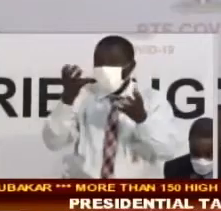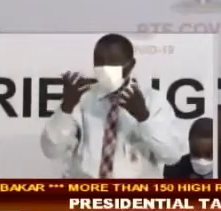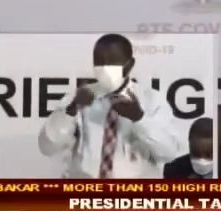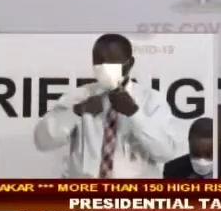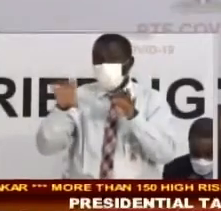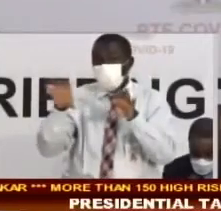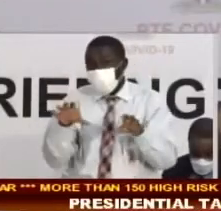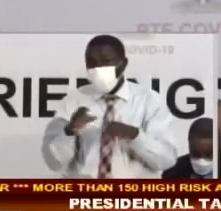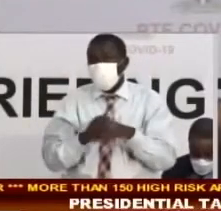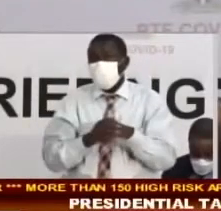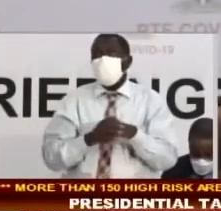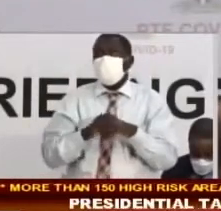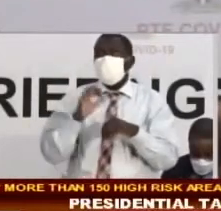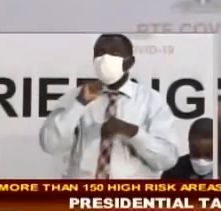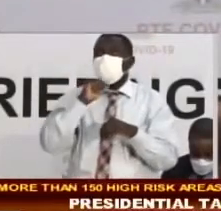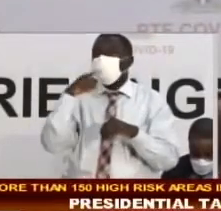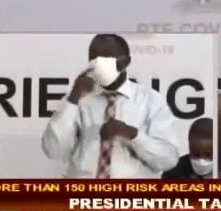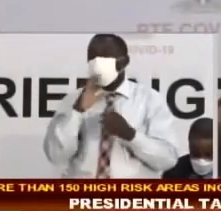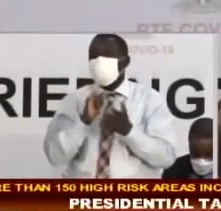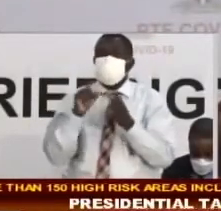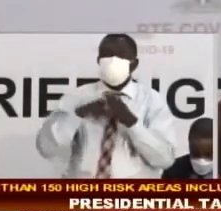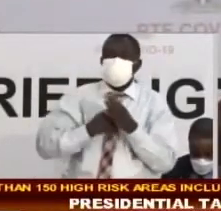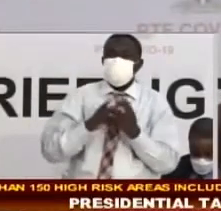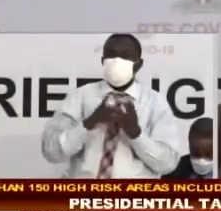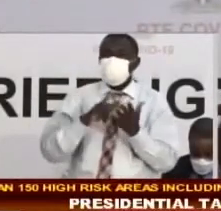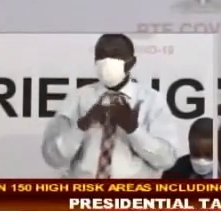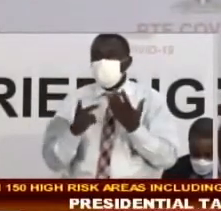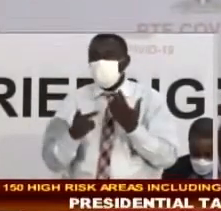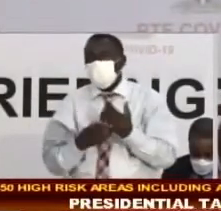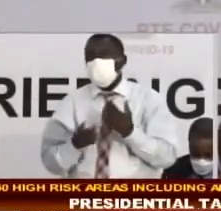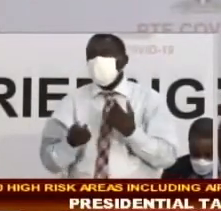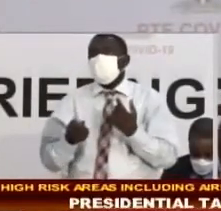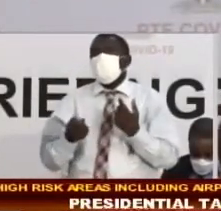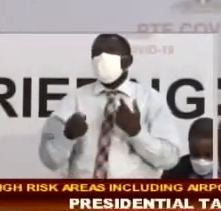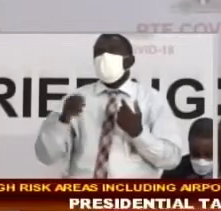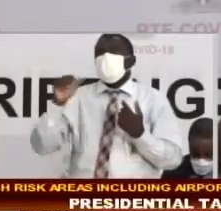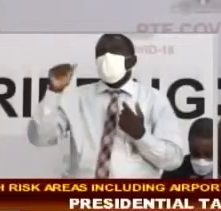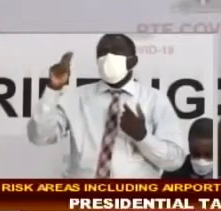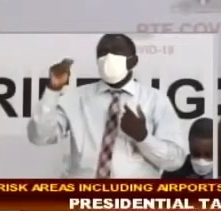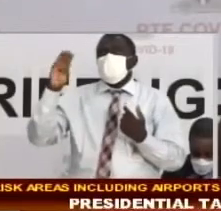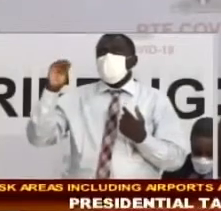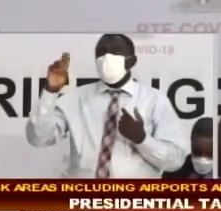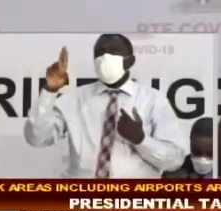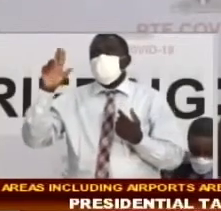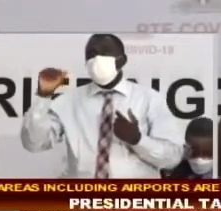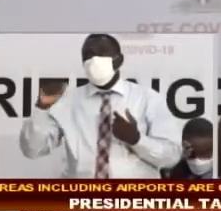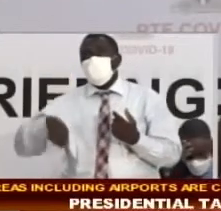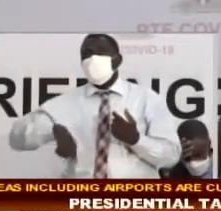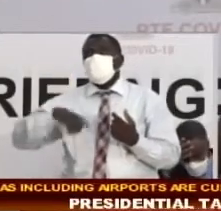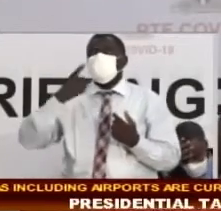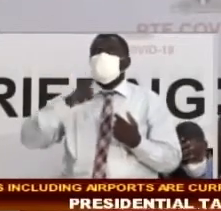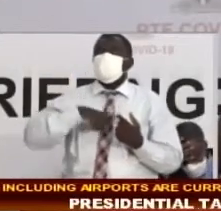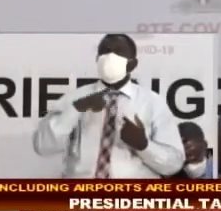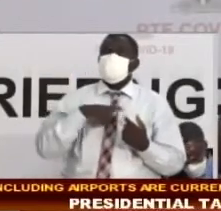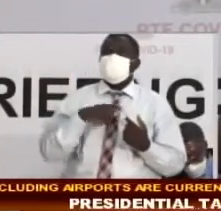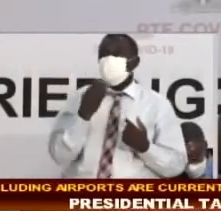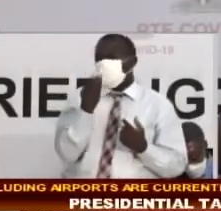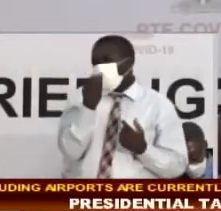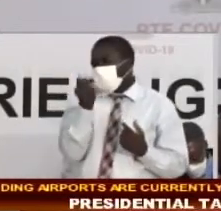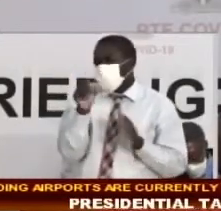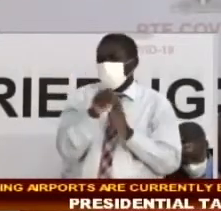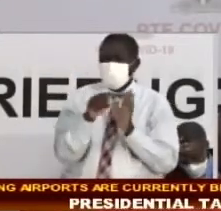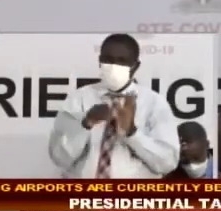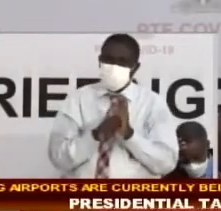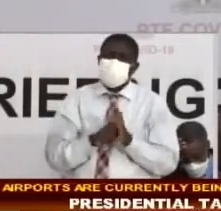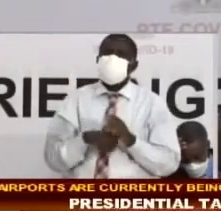have started the program, but many states, Anambra, Lagos, a few states, about 14 of them. This